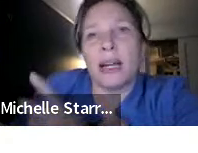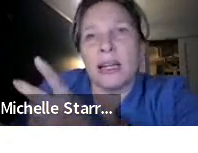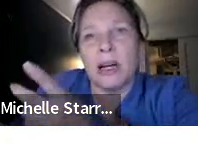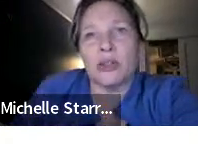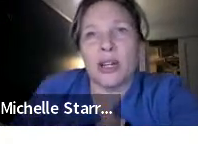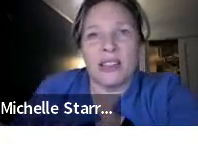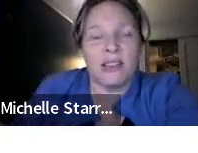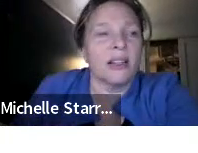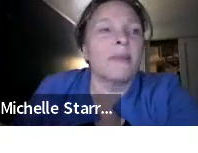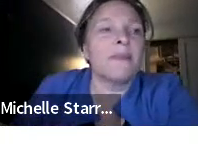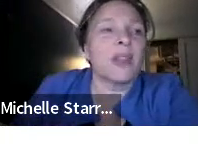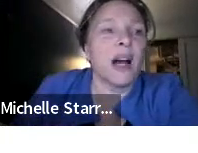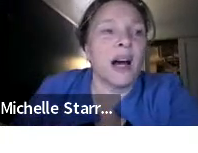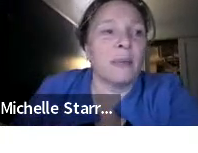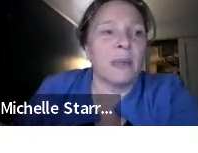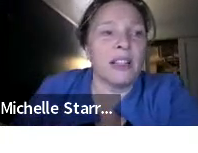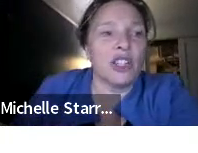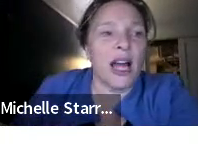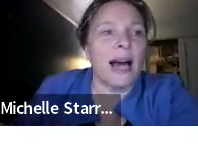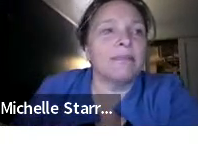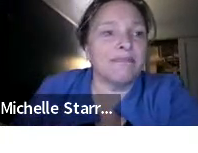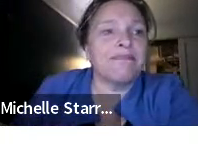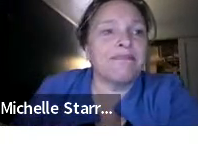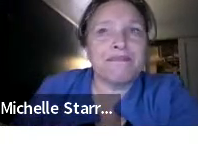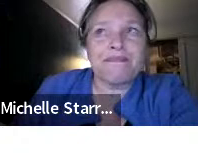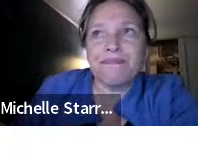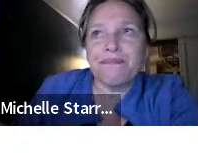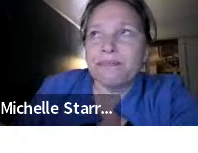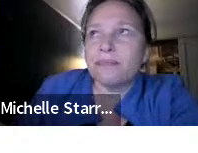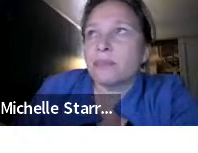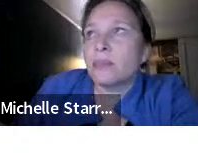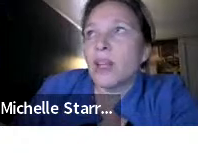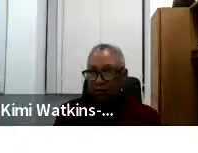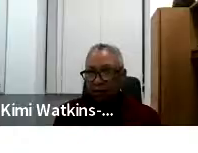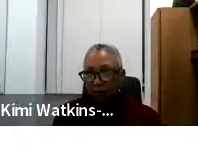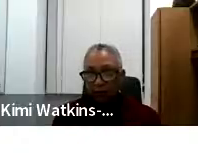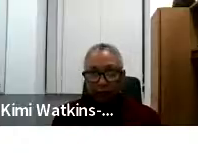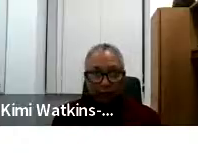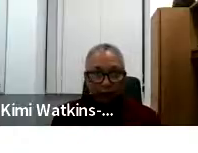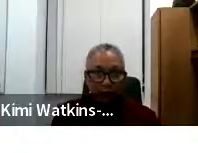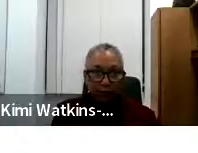I'll put my email address in the chat.